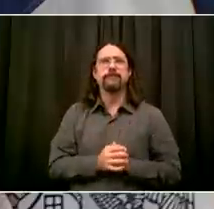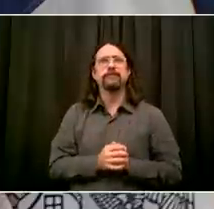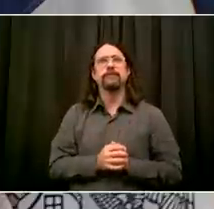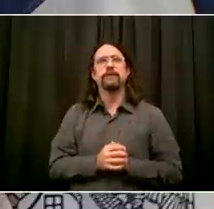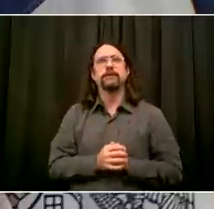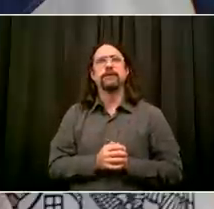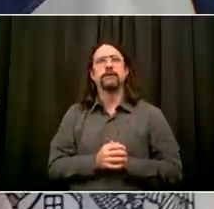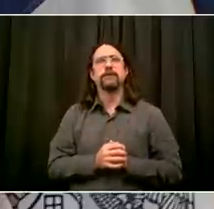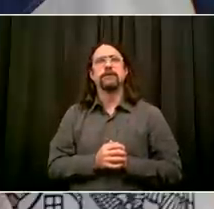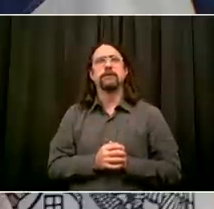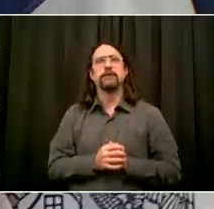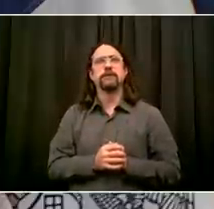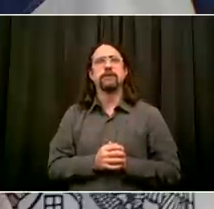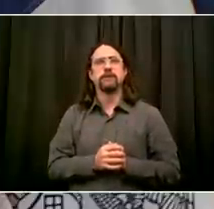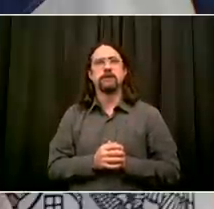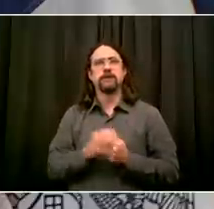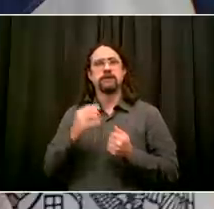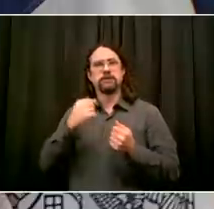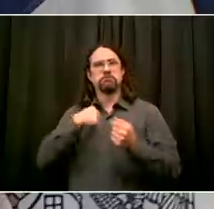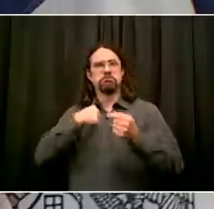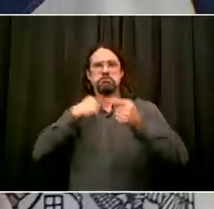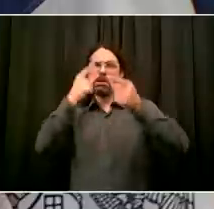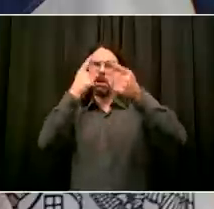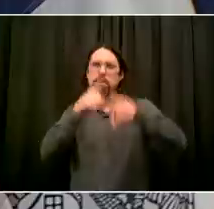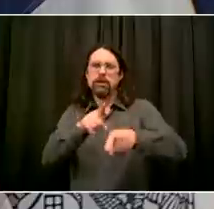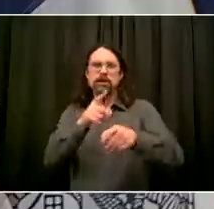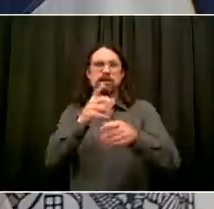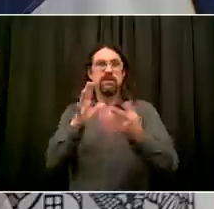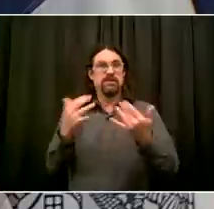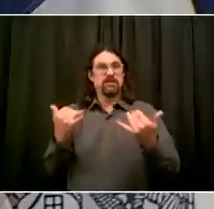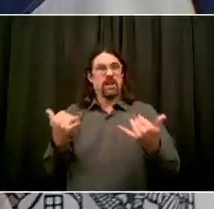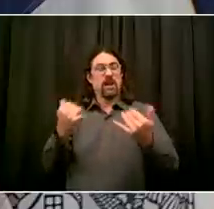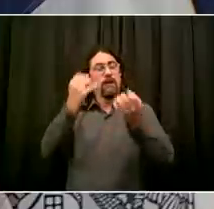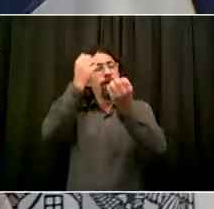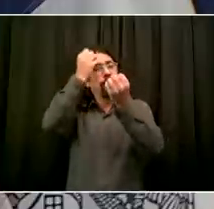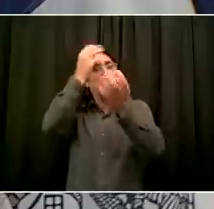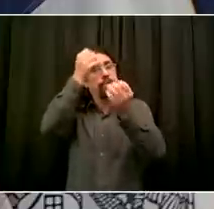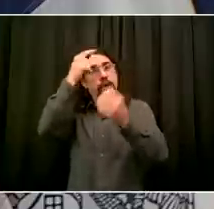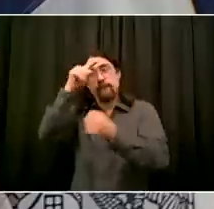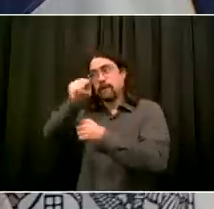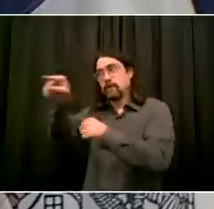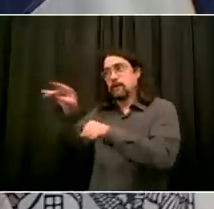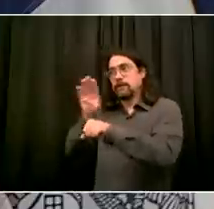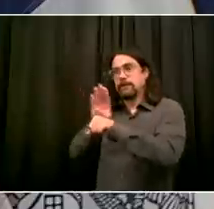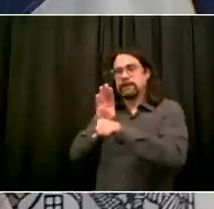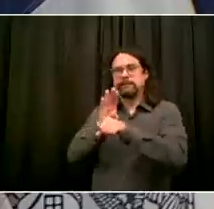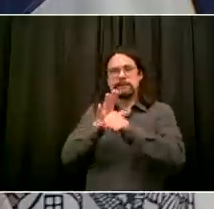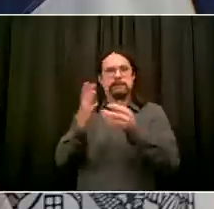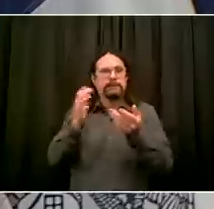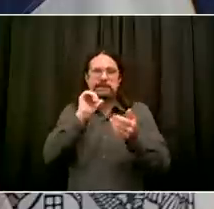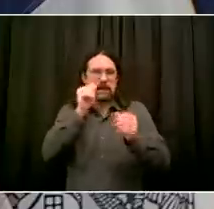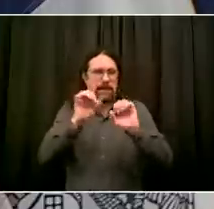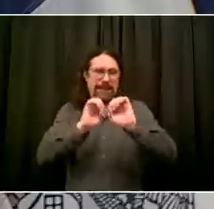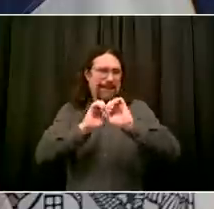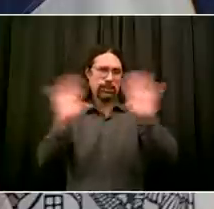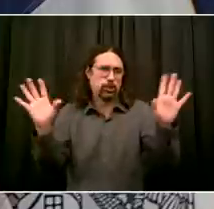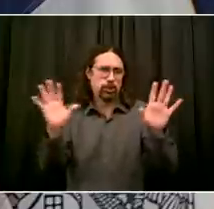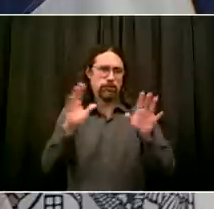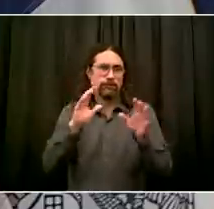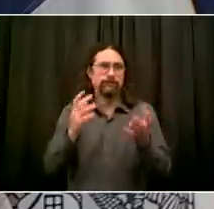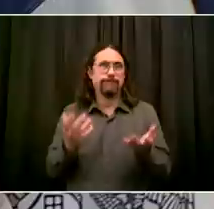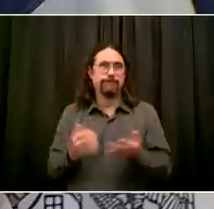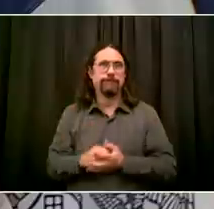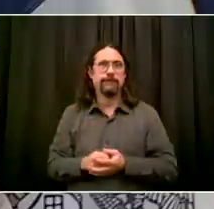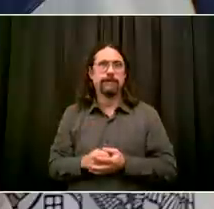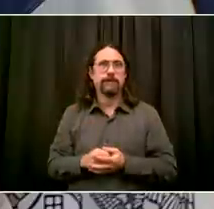get them the clear information they need. But we had to get this situation addressed. And so I put the proposal out publicly to move